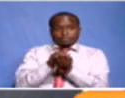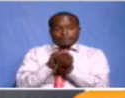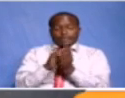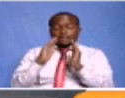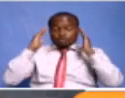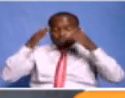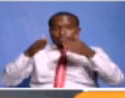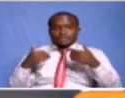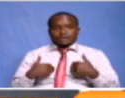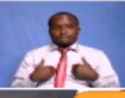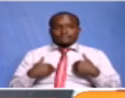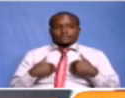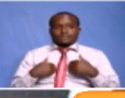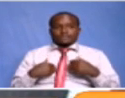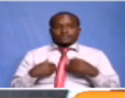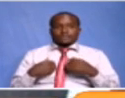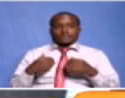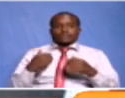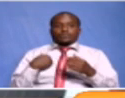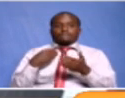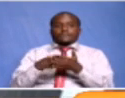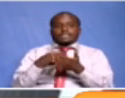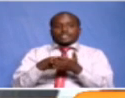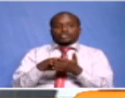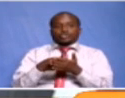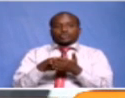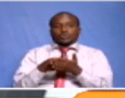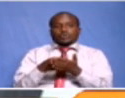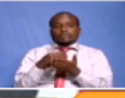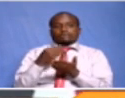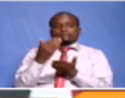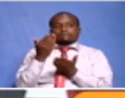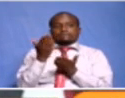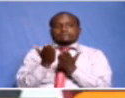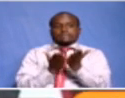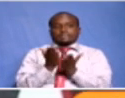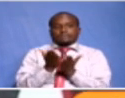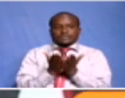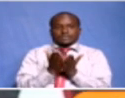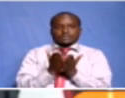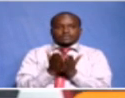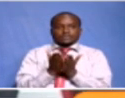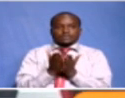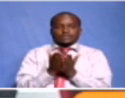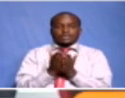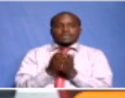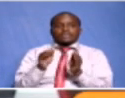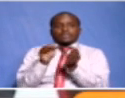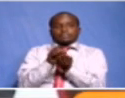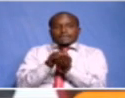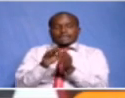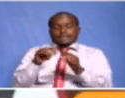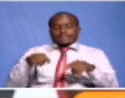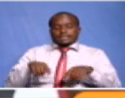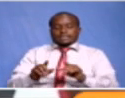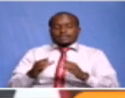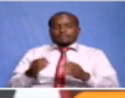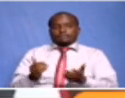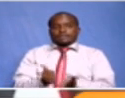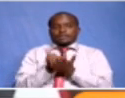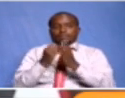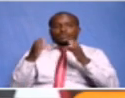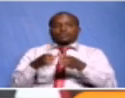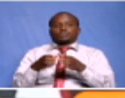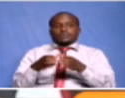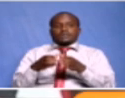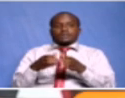committed in extending financial services, the bank and the self-help groups have